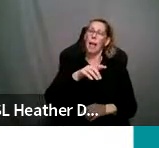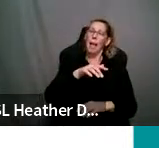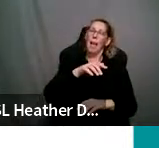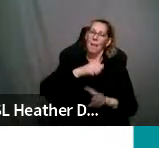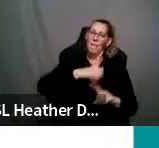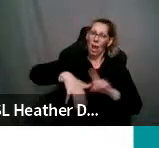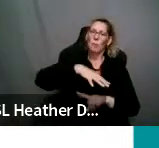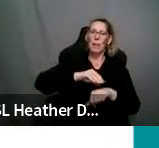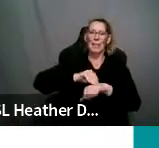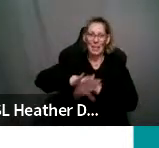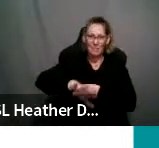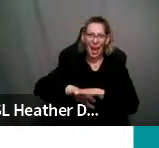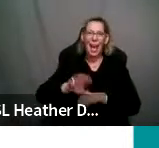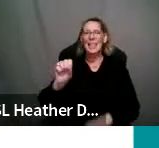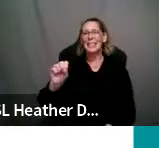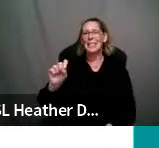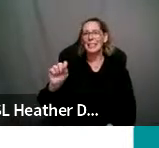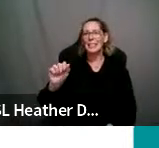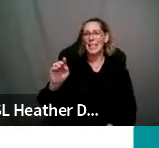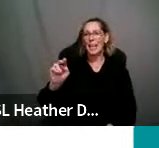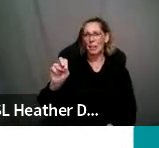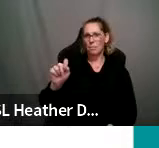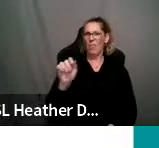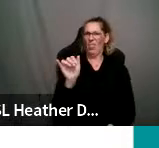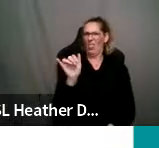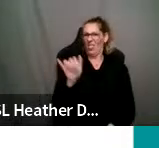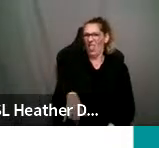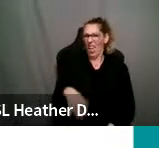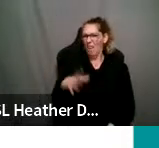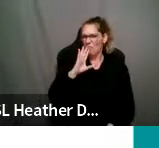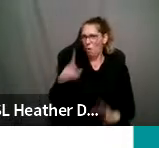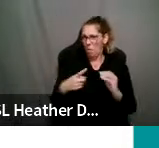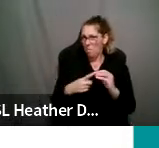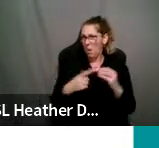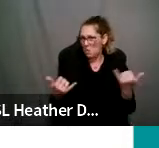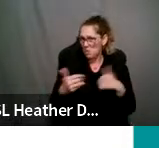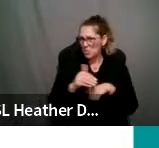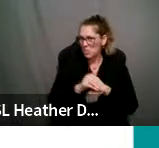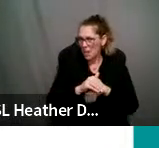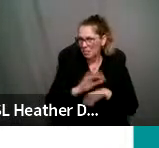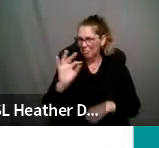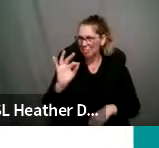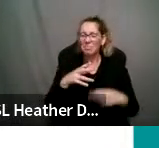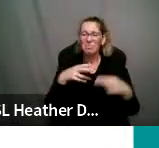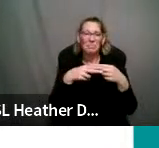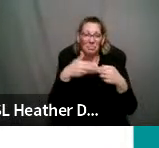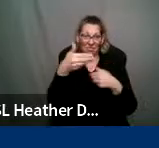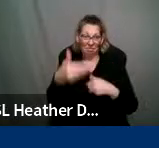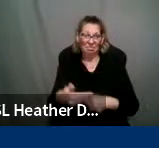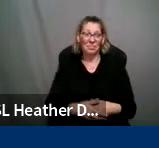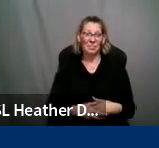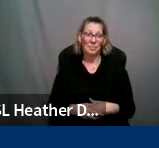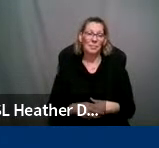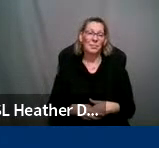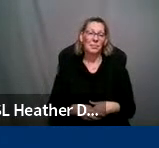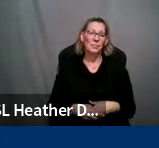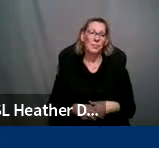statement. And that is what we're talking about tonight. So next slide, please.